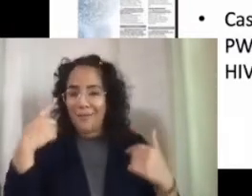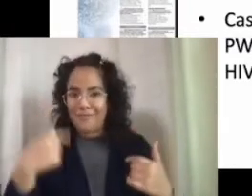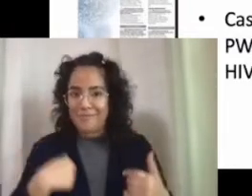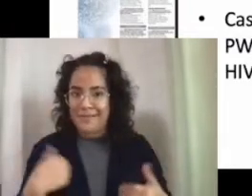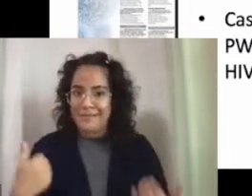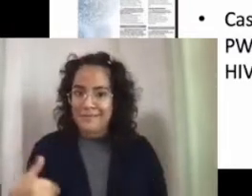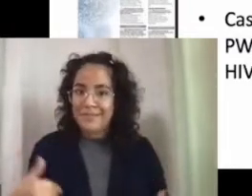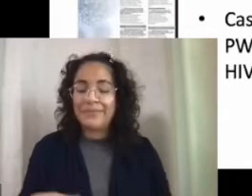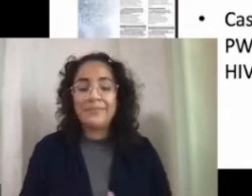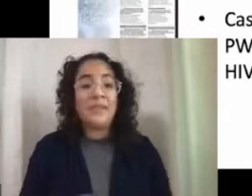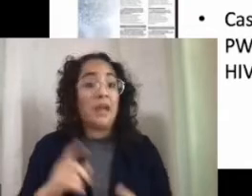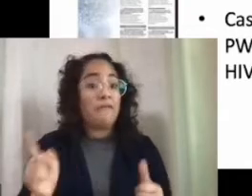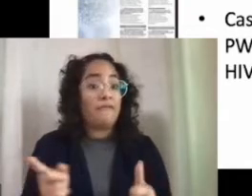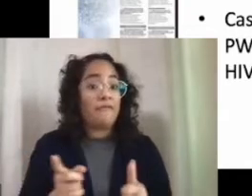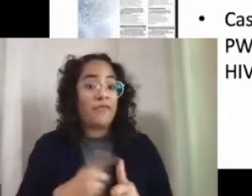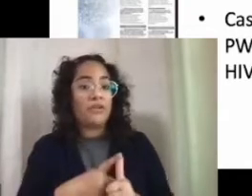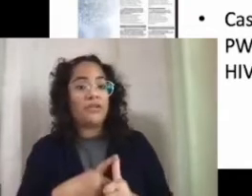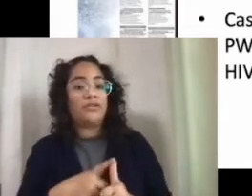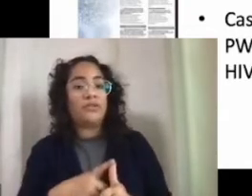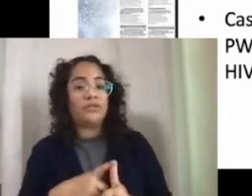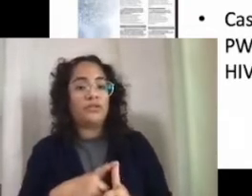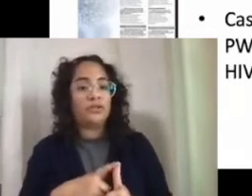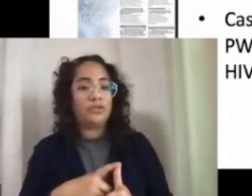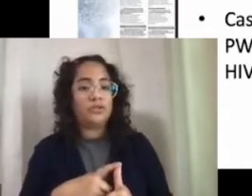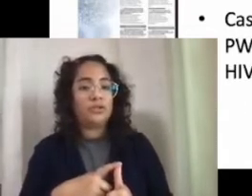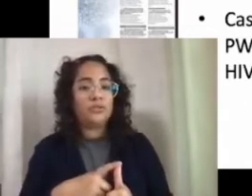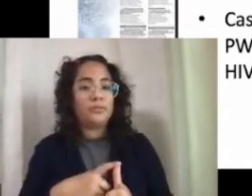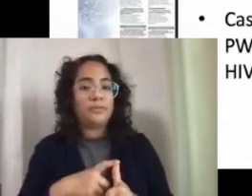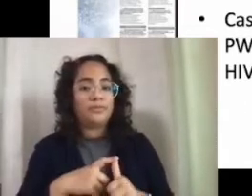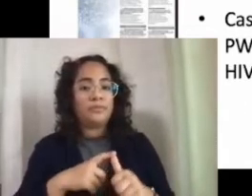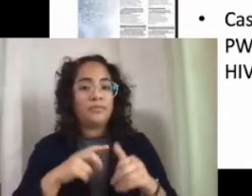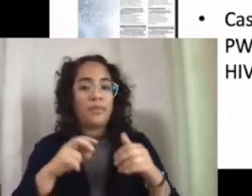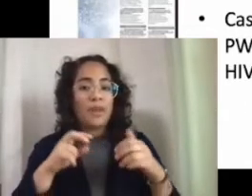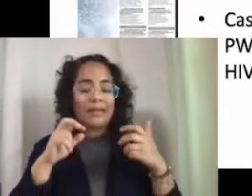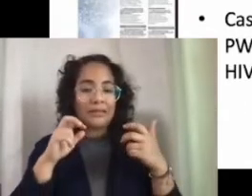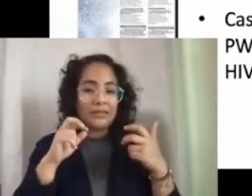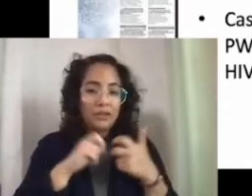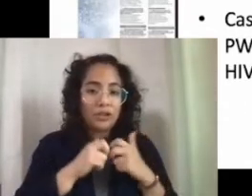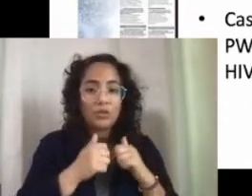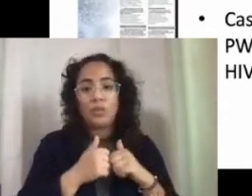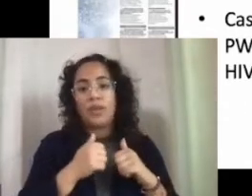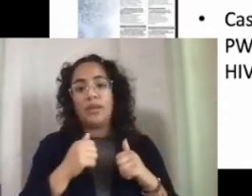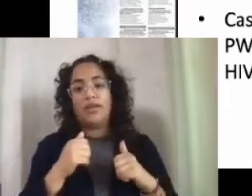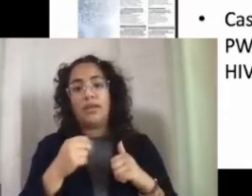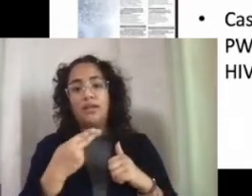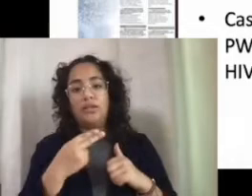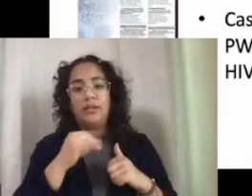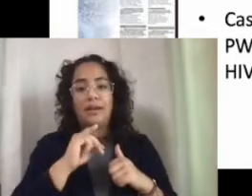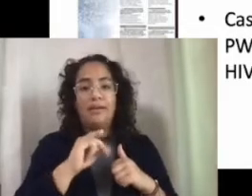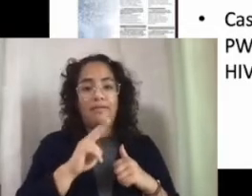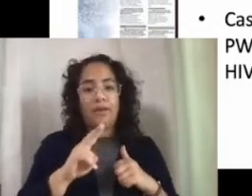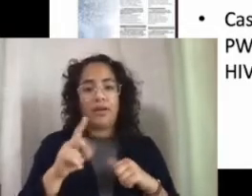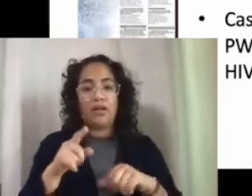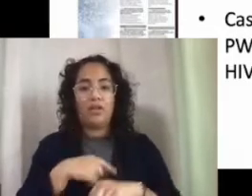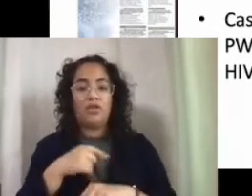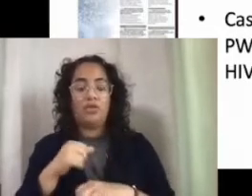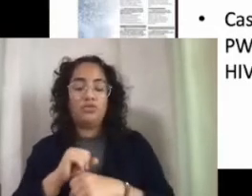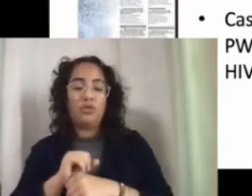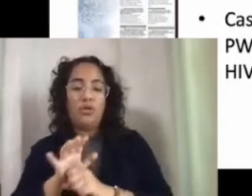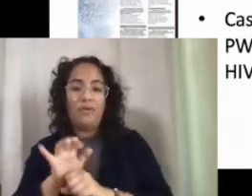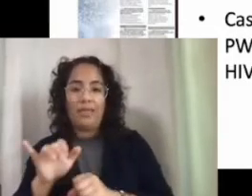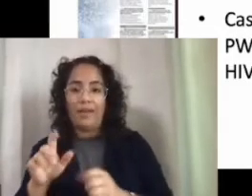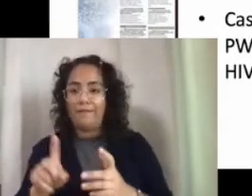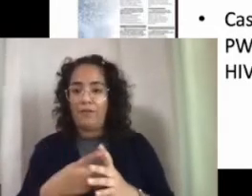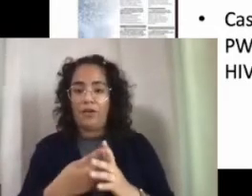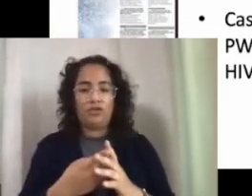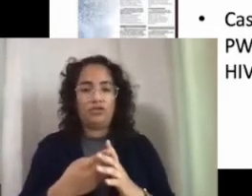The first signal about issues with HIV and long COVID came from this paper that was published